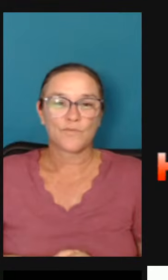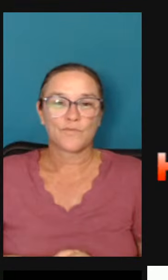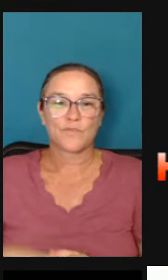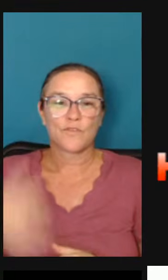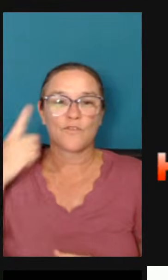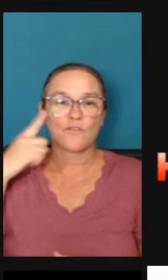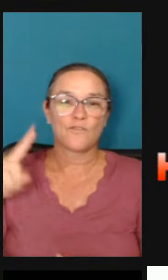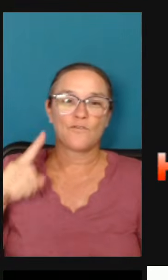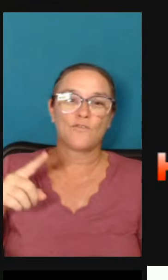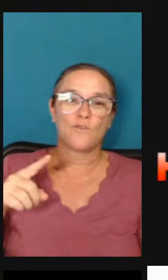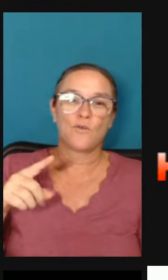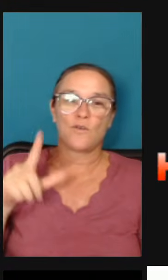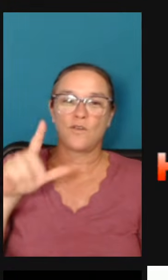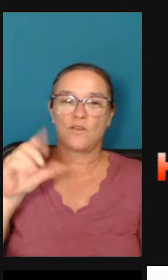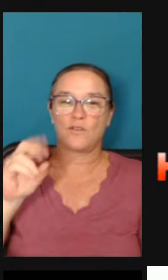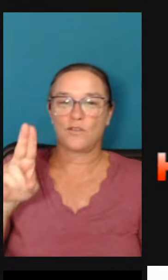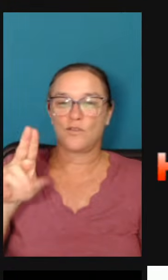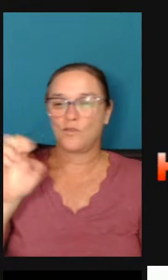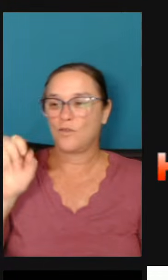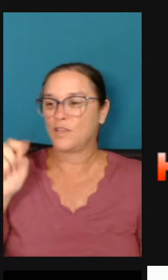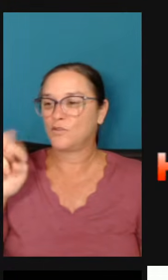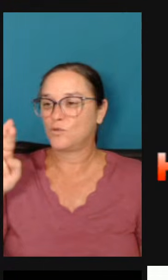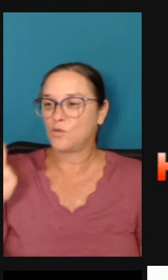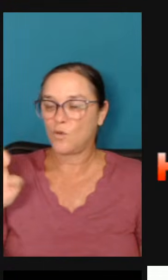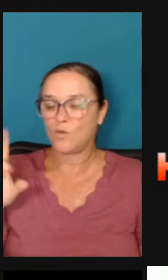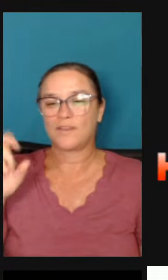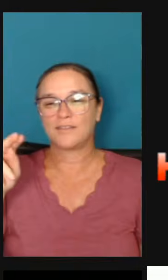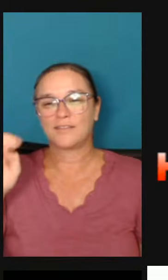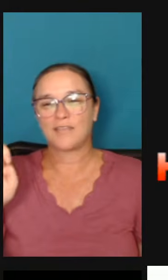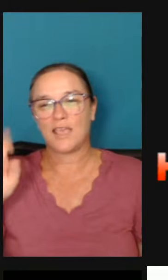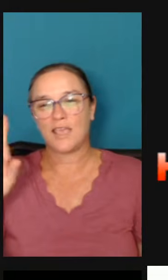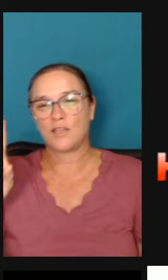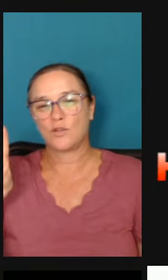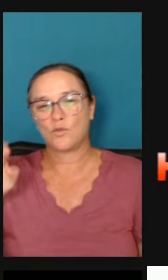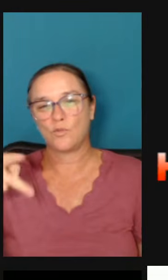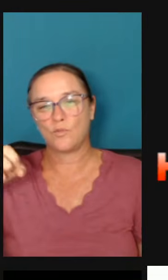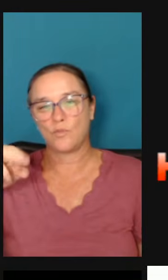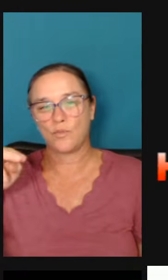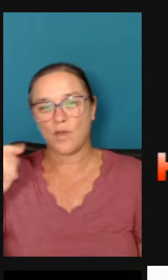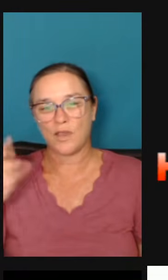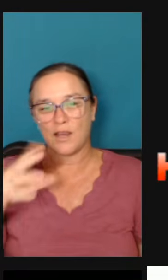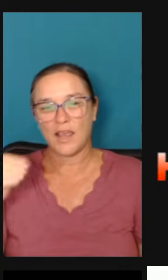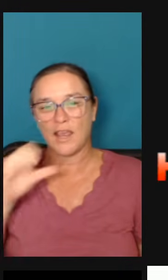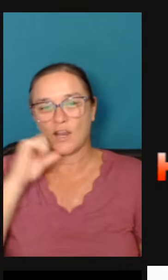for Lou Otori and Dane DuPont, and our nonprofit